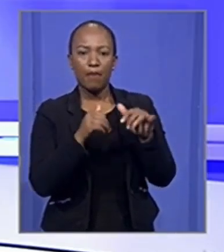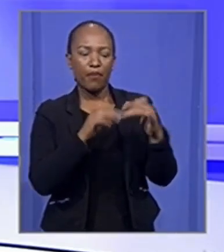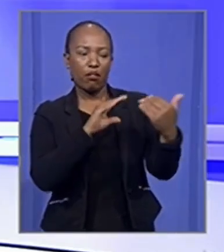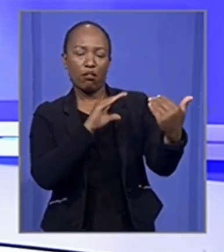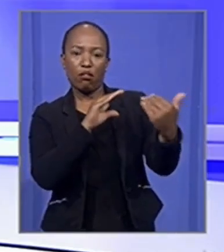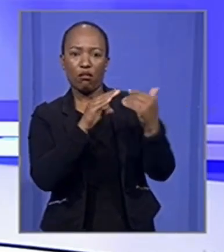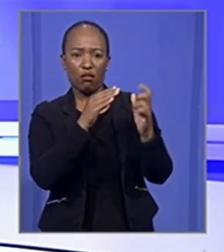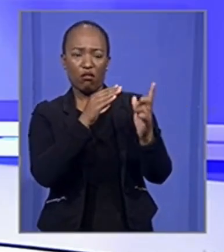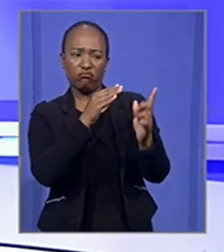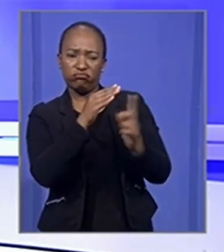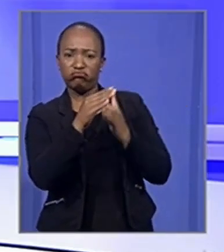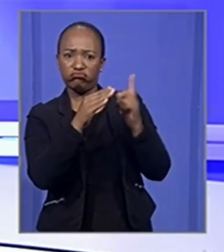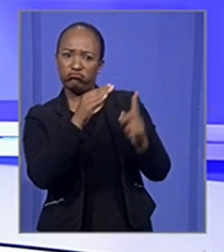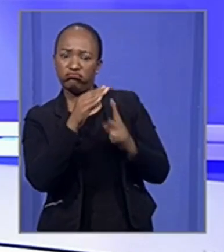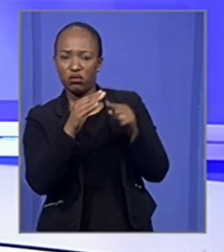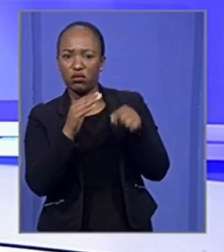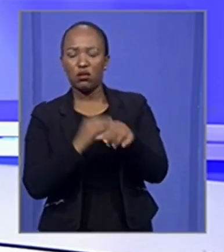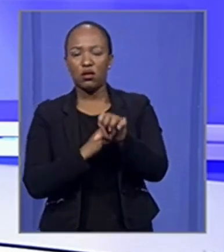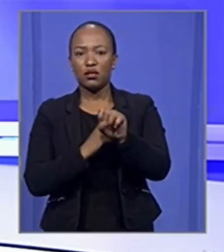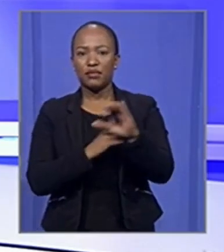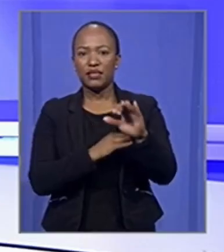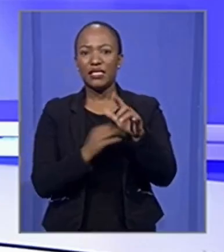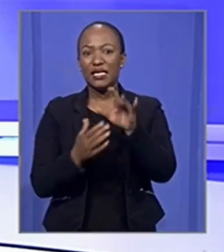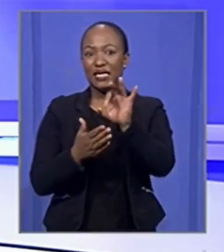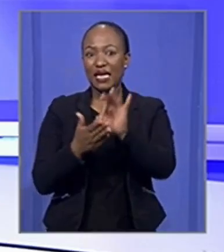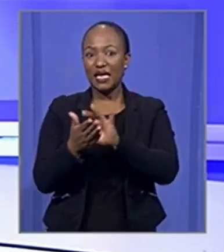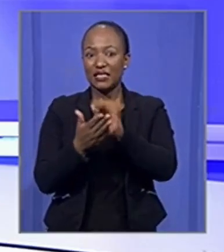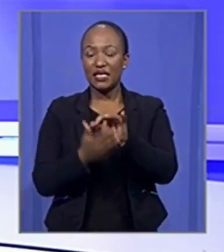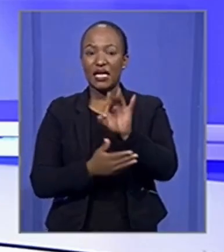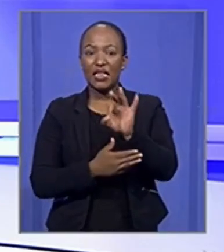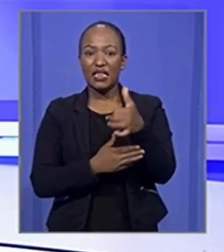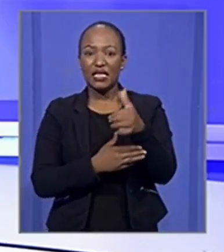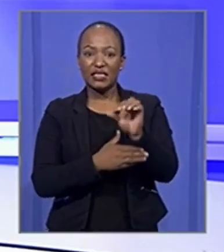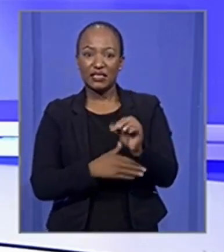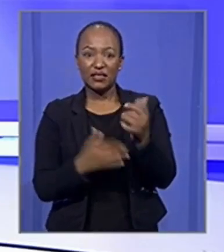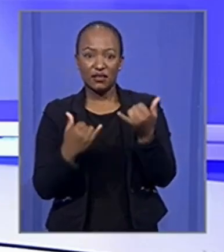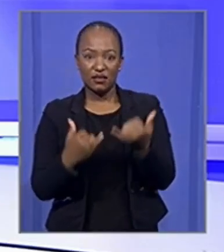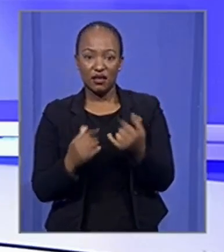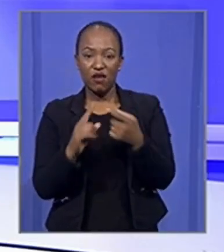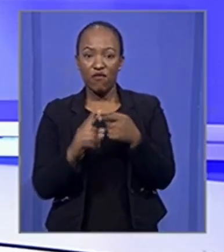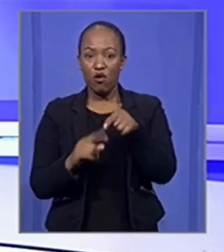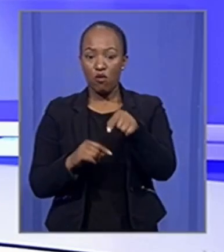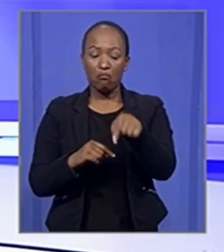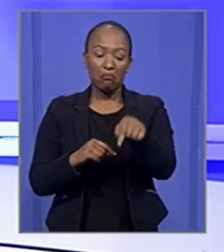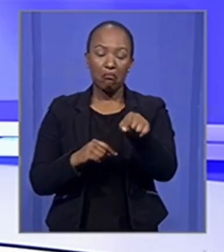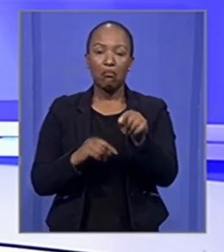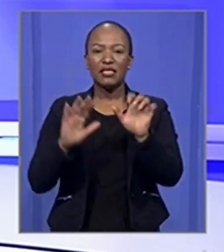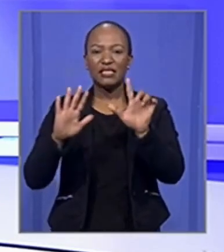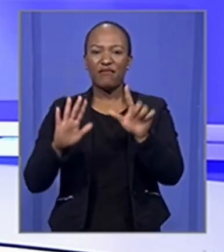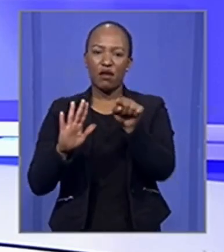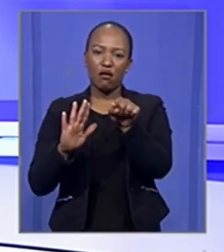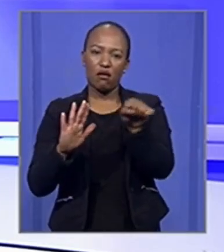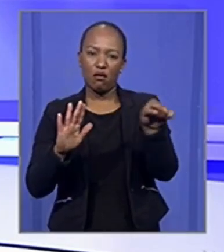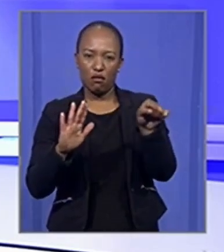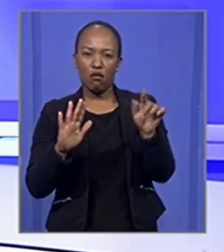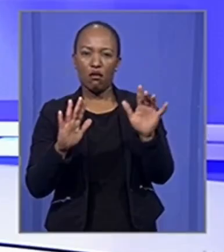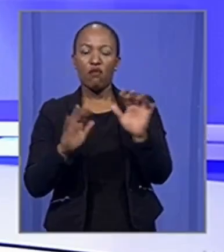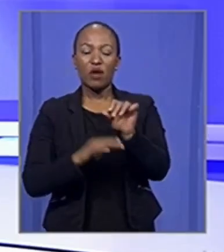wa lenaneo la setlabotjha la SABC la Election 360 le tla haswa ho tloa horeng e tlang ya bosupa hona mona